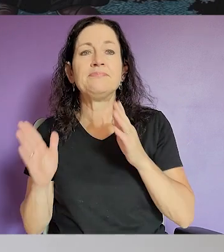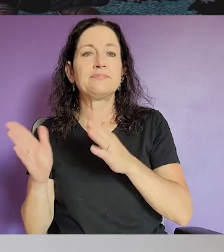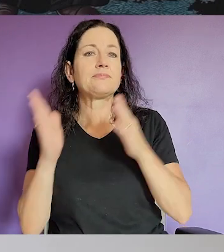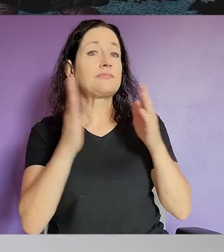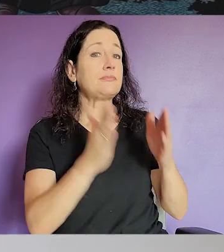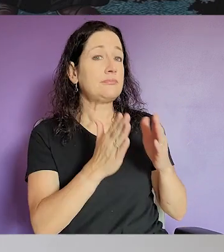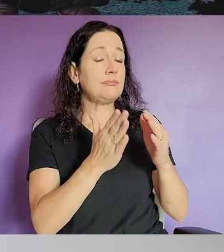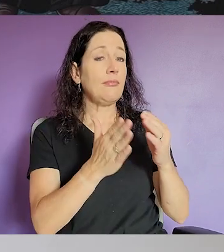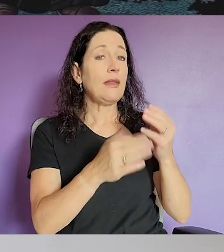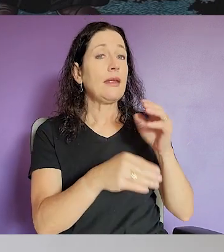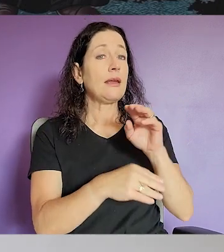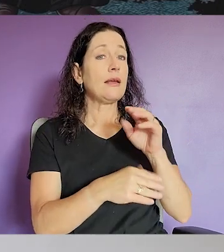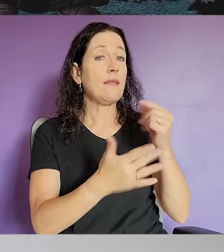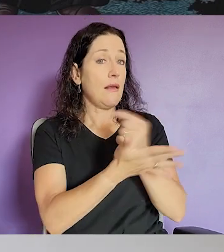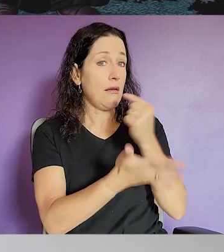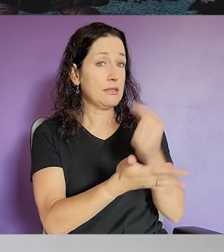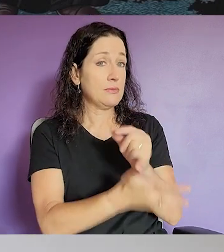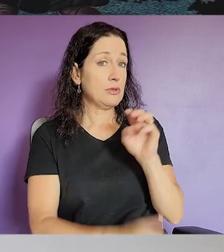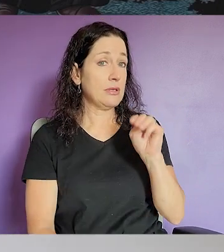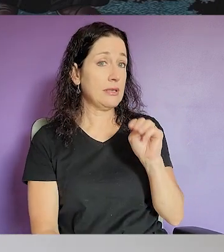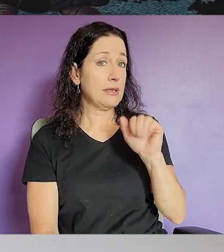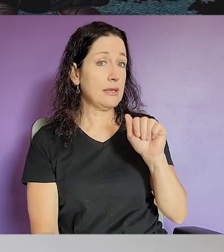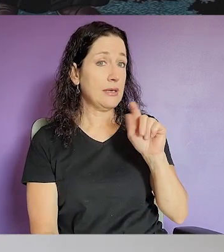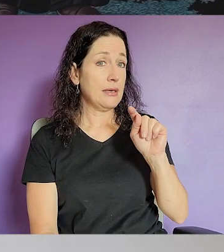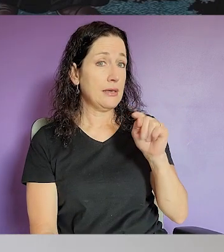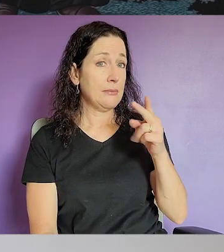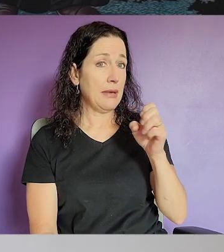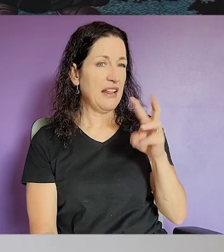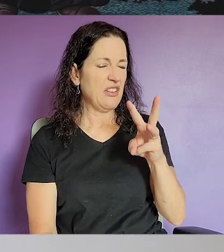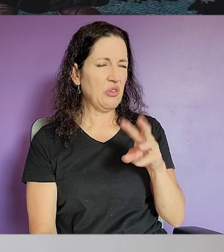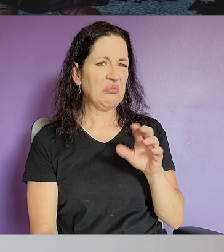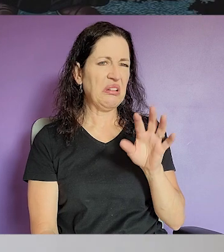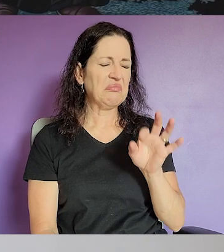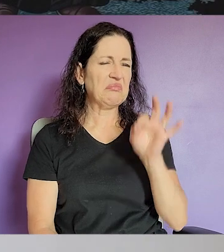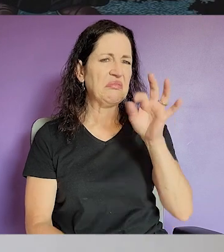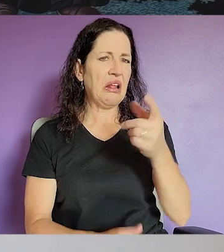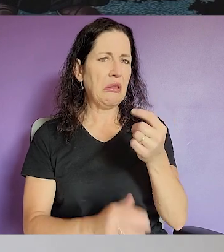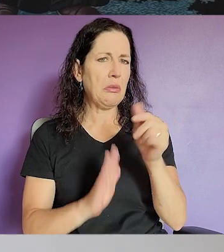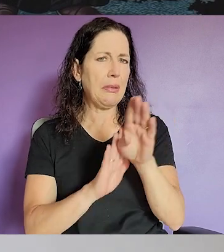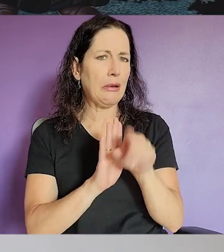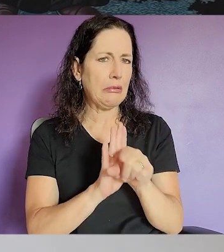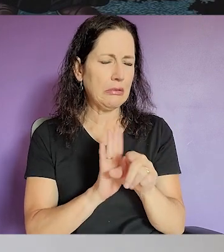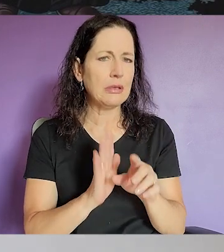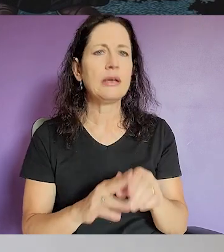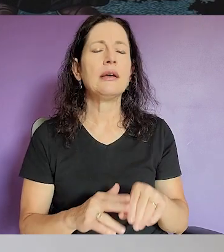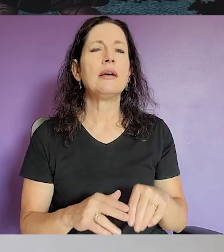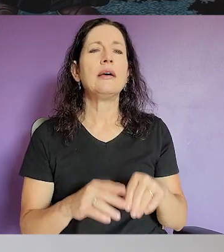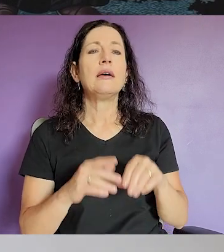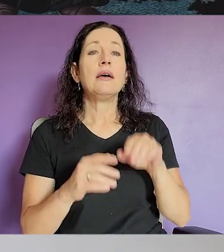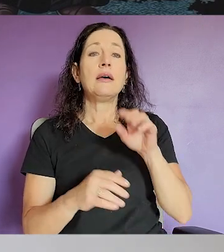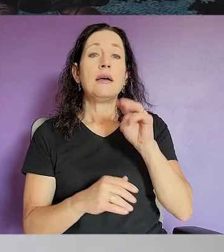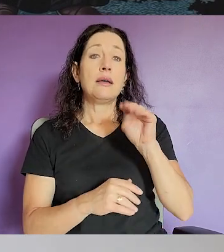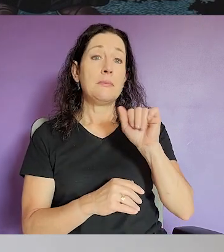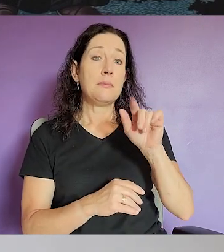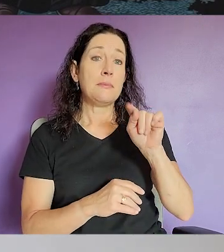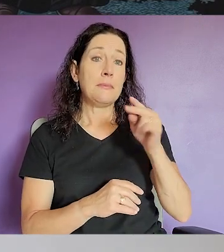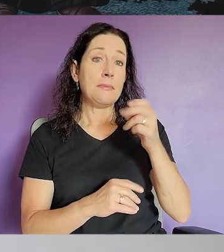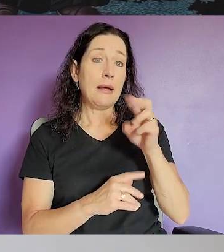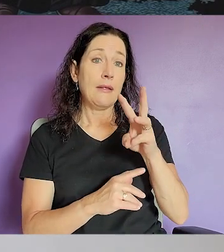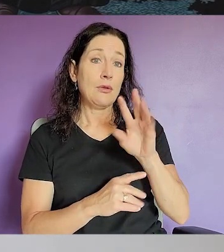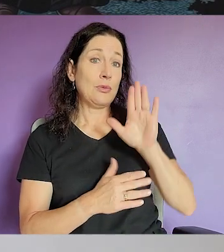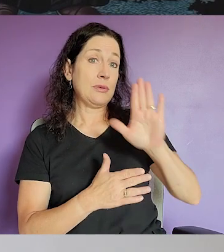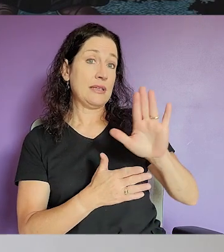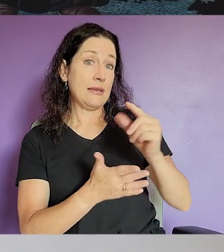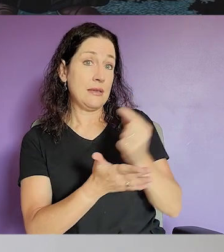Matthew's Gospel, a little Bible 101 here. Matthew's Gospel was